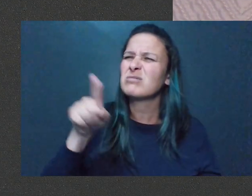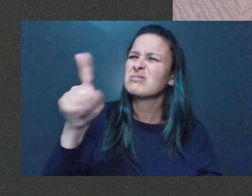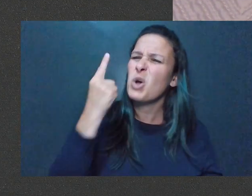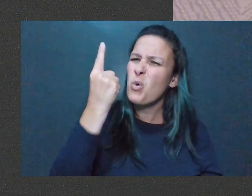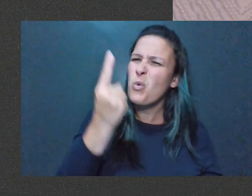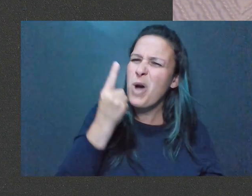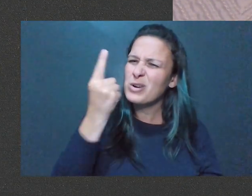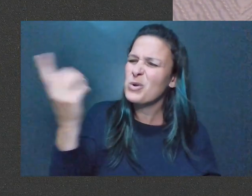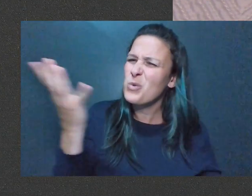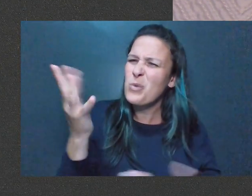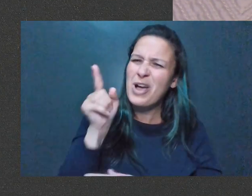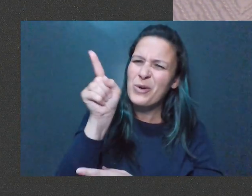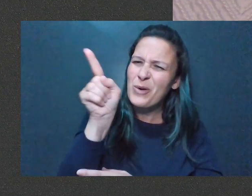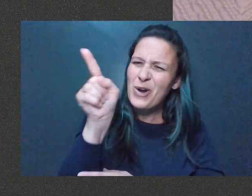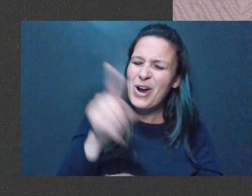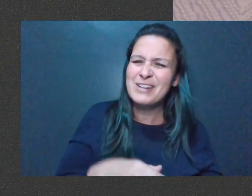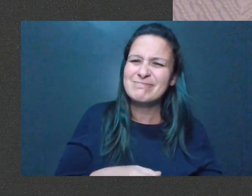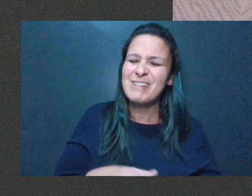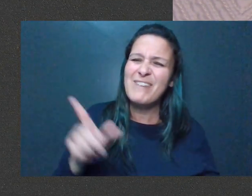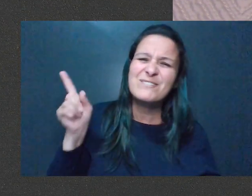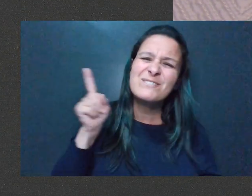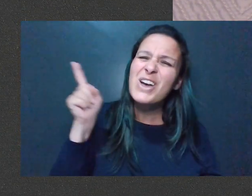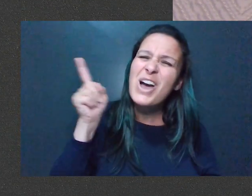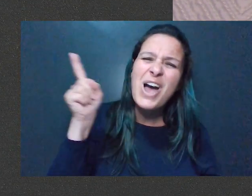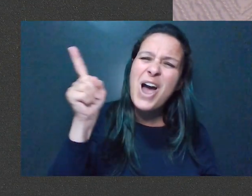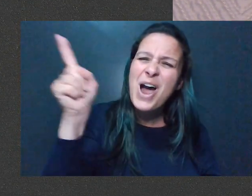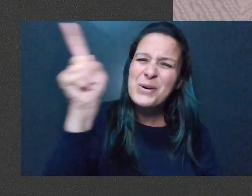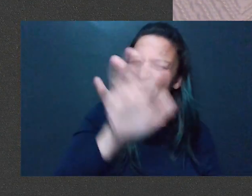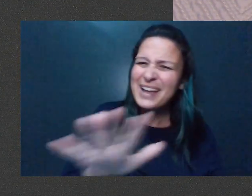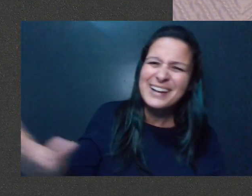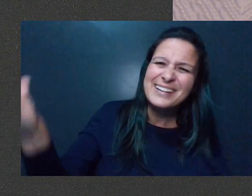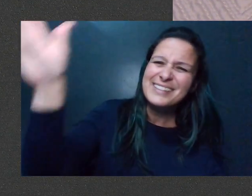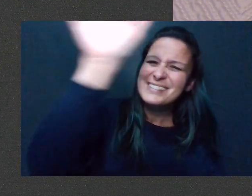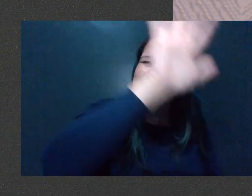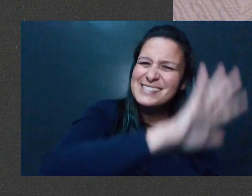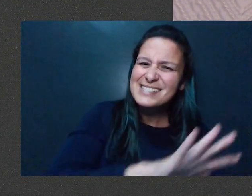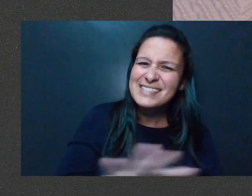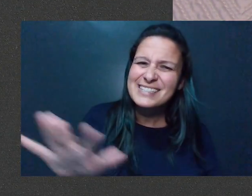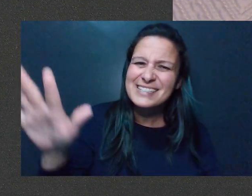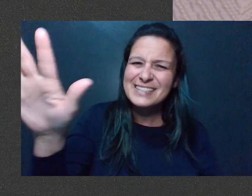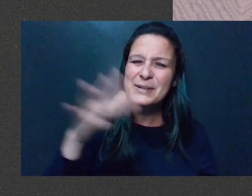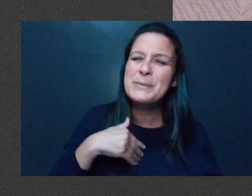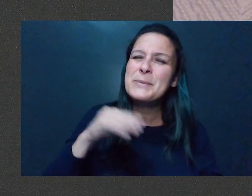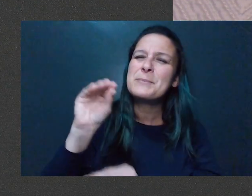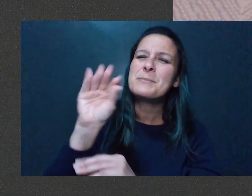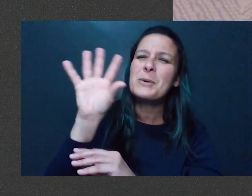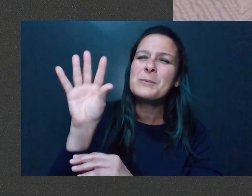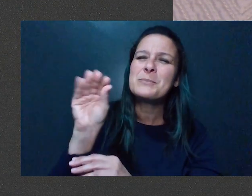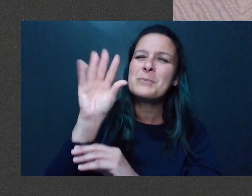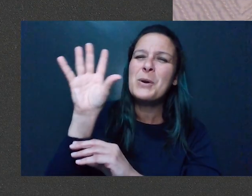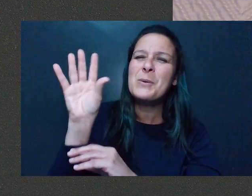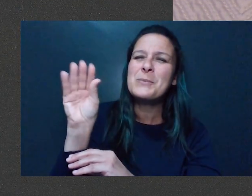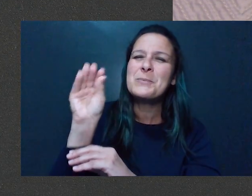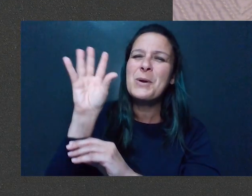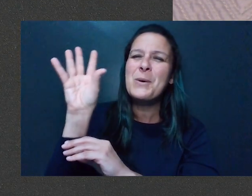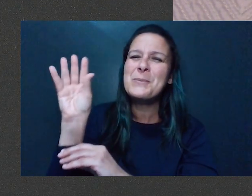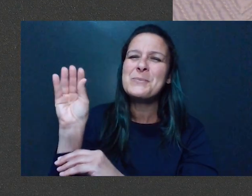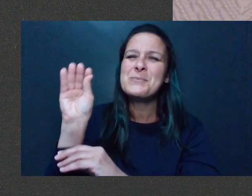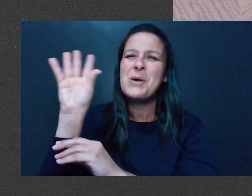what you are. Far away up in the sky, glinting like a